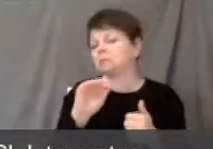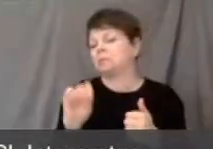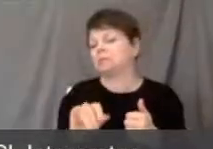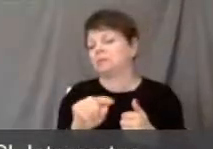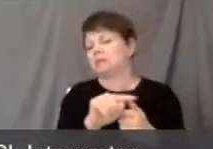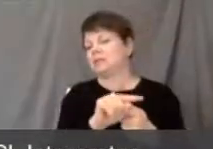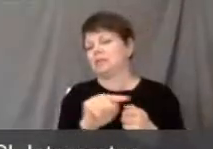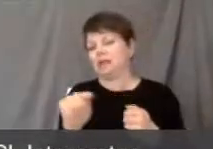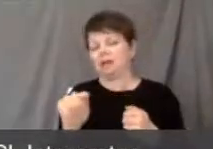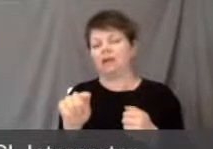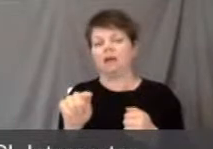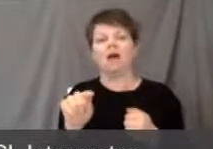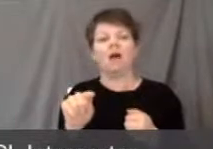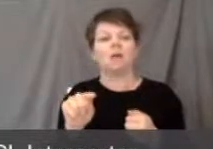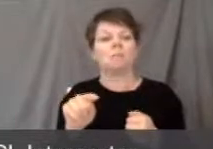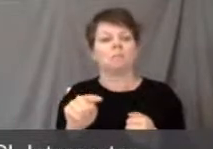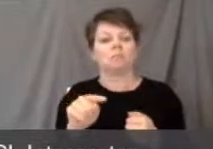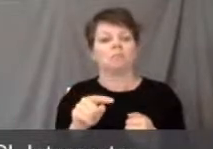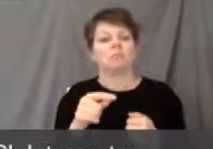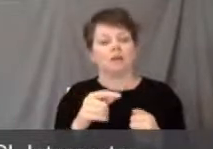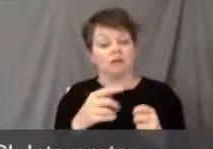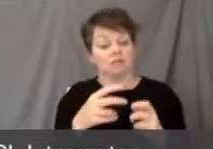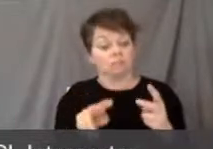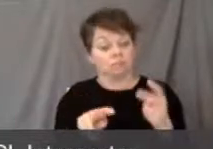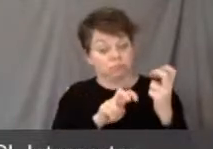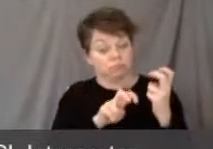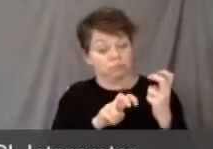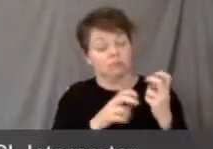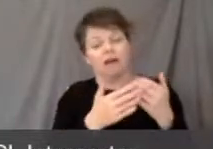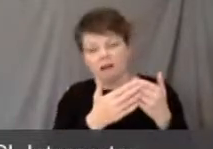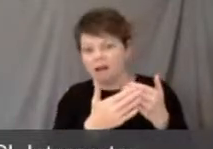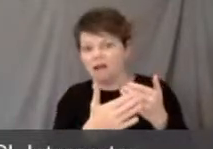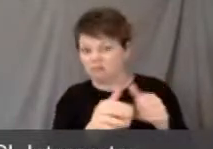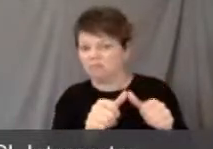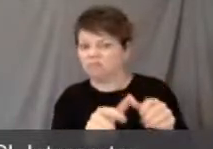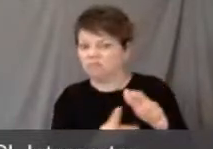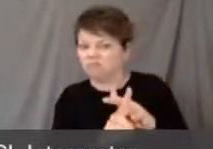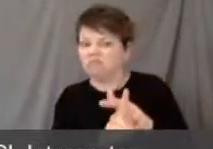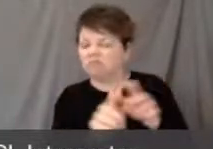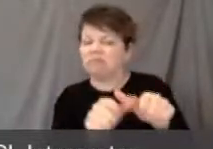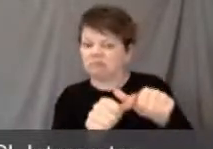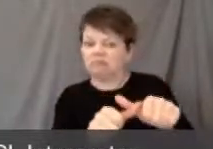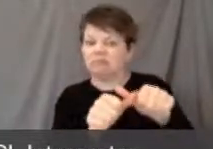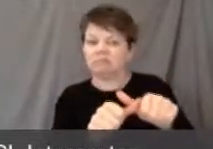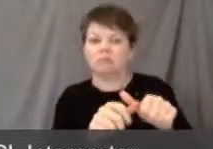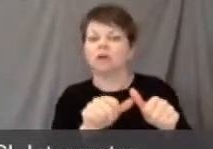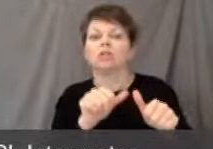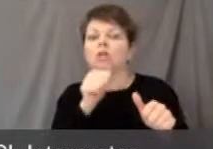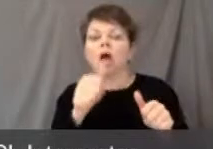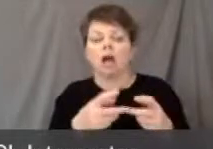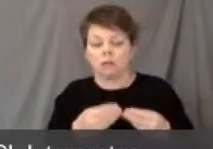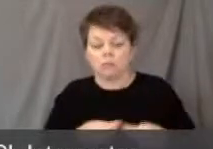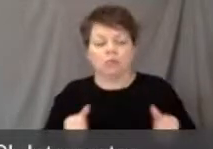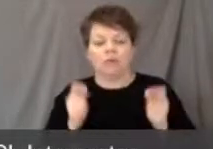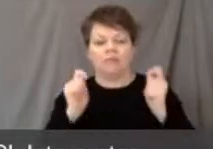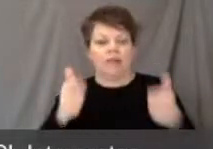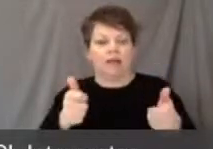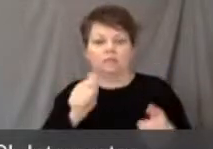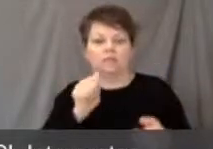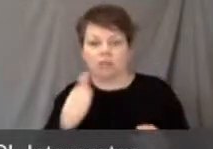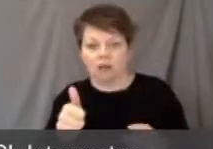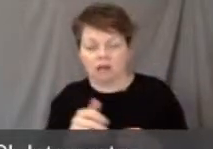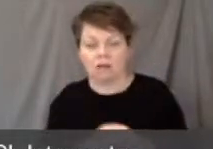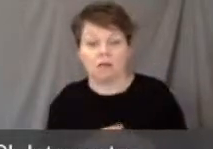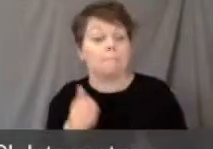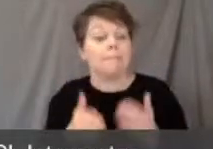probably what this is going to fall out of who does continue to experience symptoms after COVID in children. And this can be after